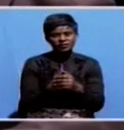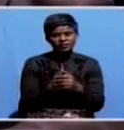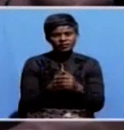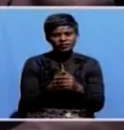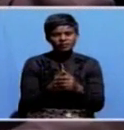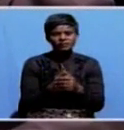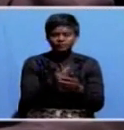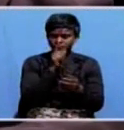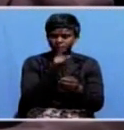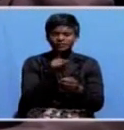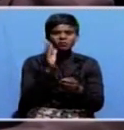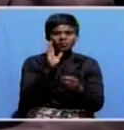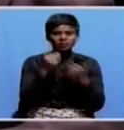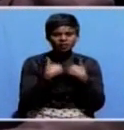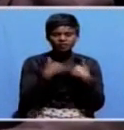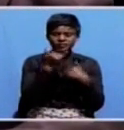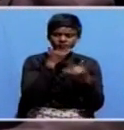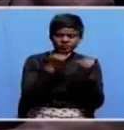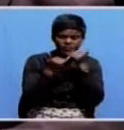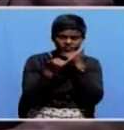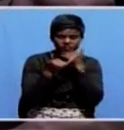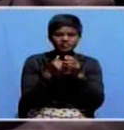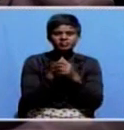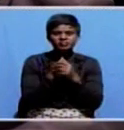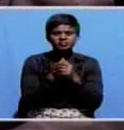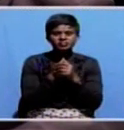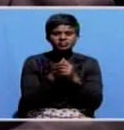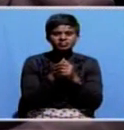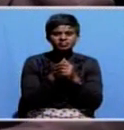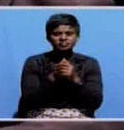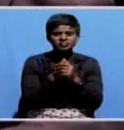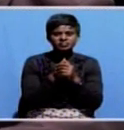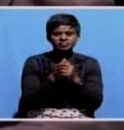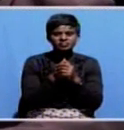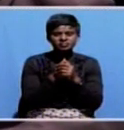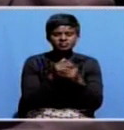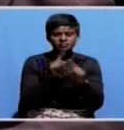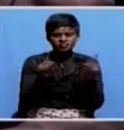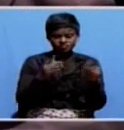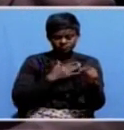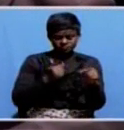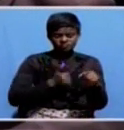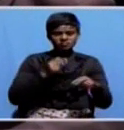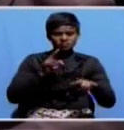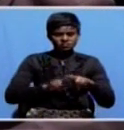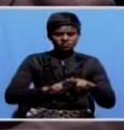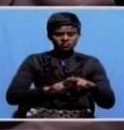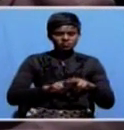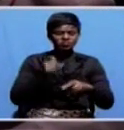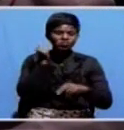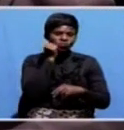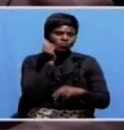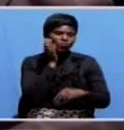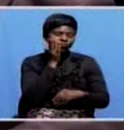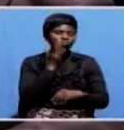there will definitely be a mistake, one or two made. If I sat at my residential